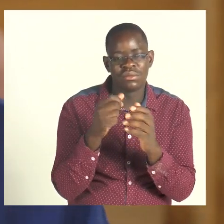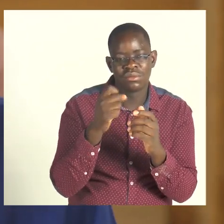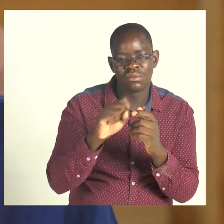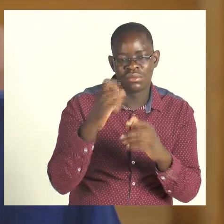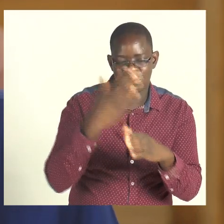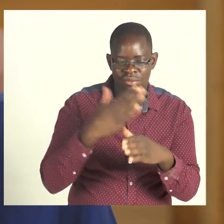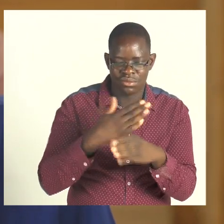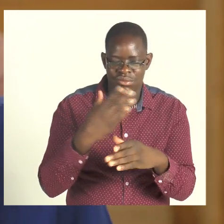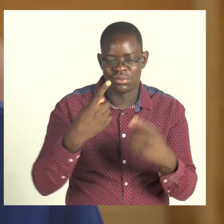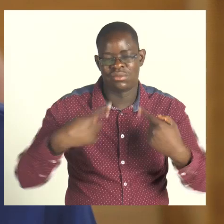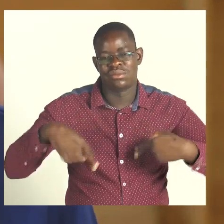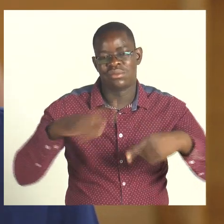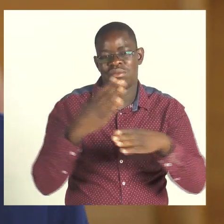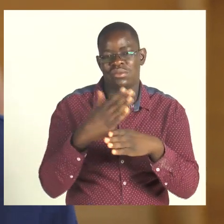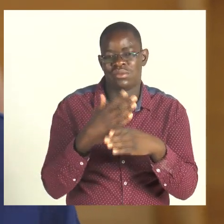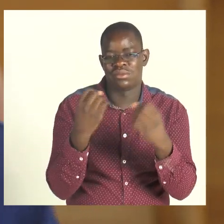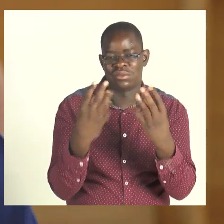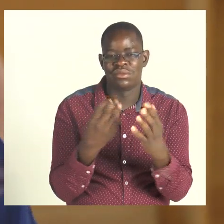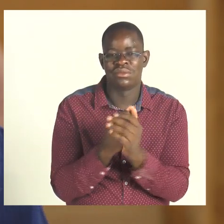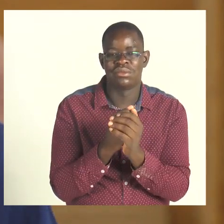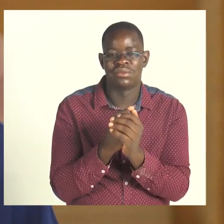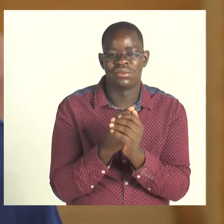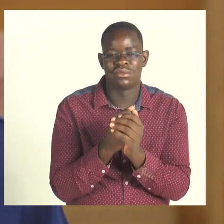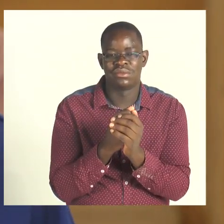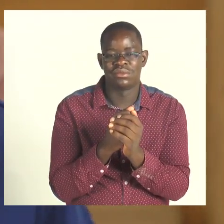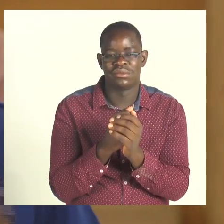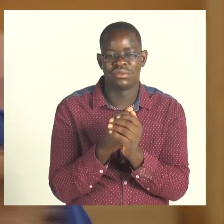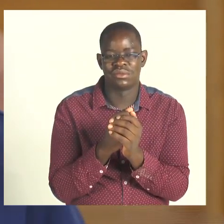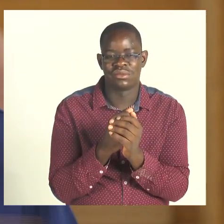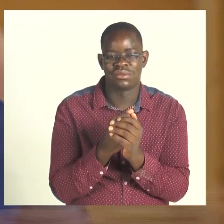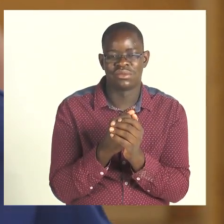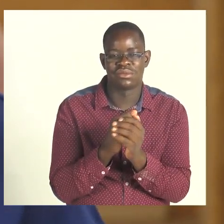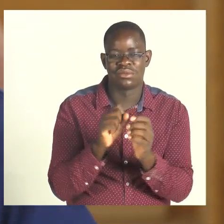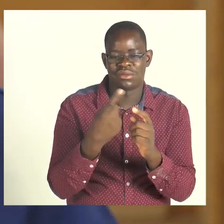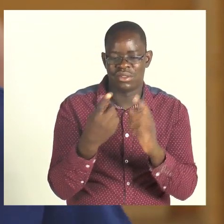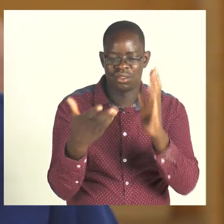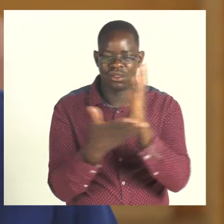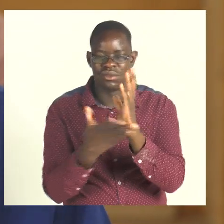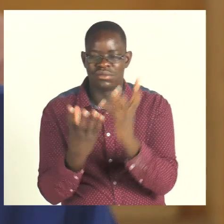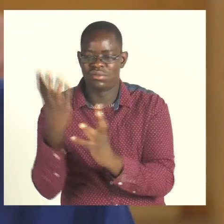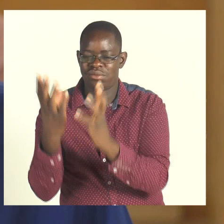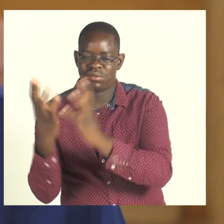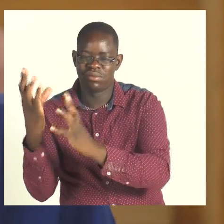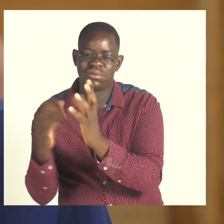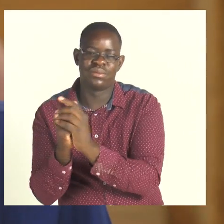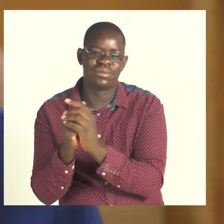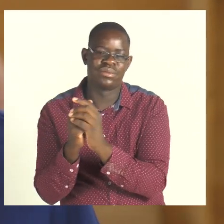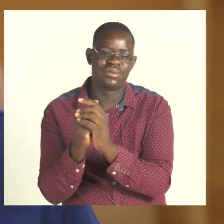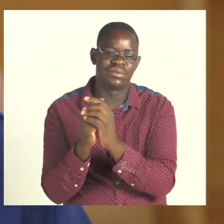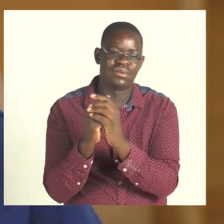of work to do. We will destroy entire bushes close to our field